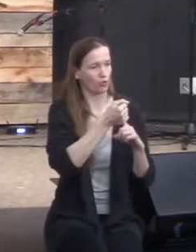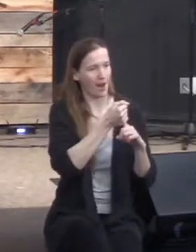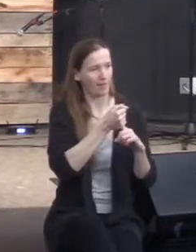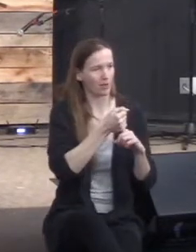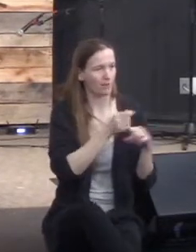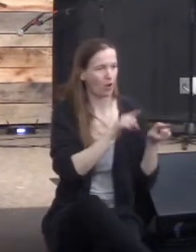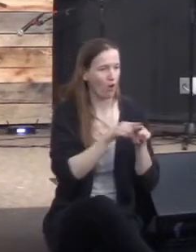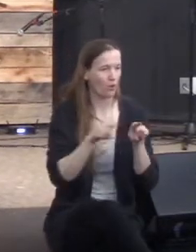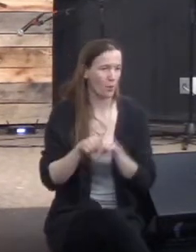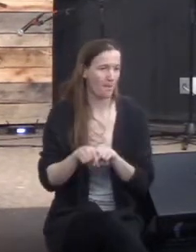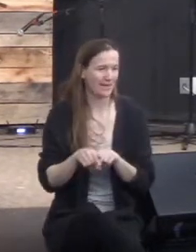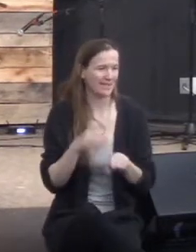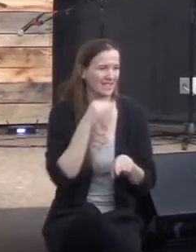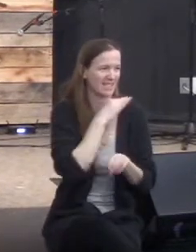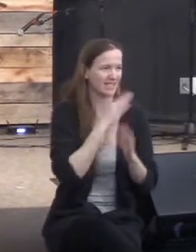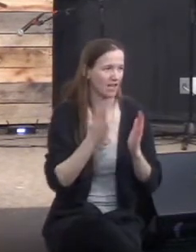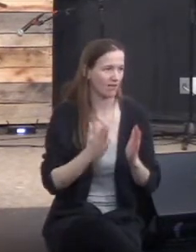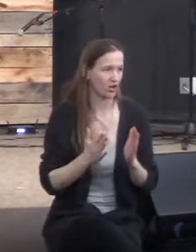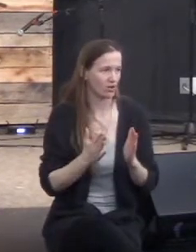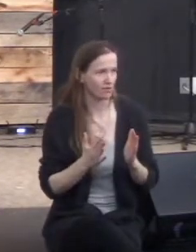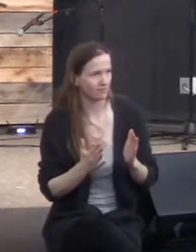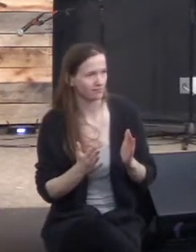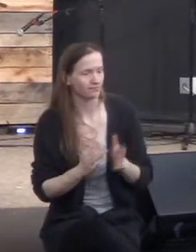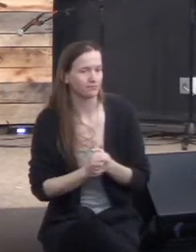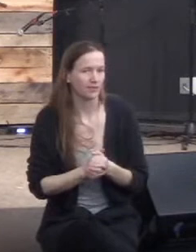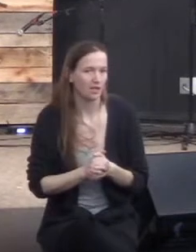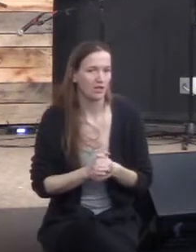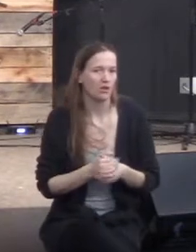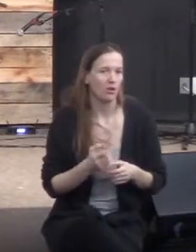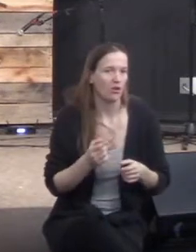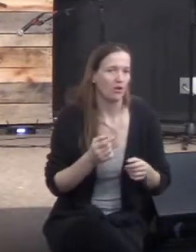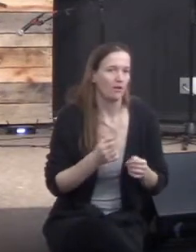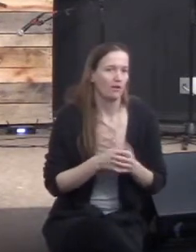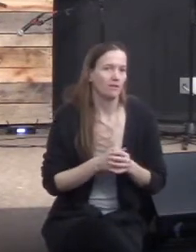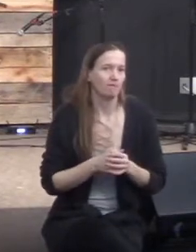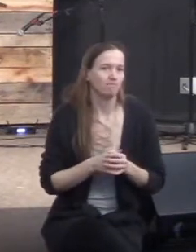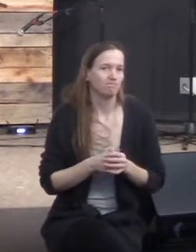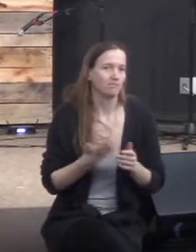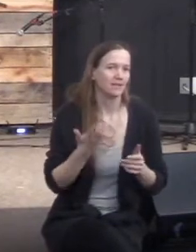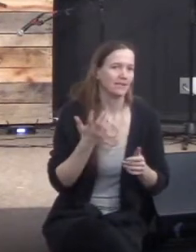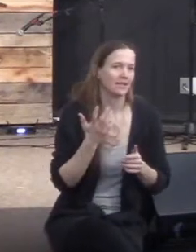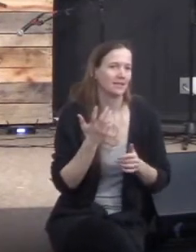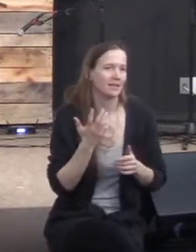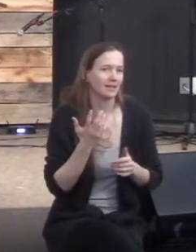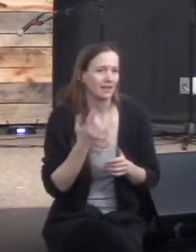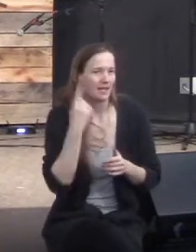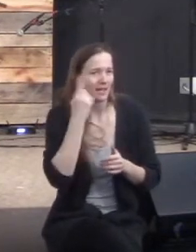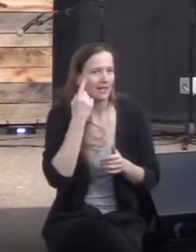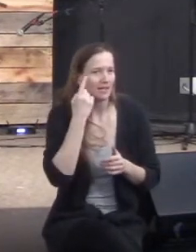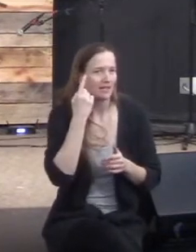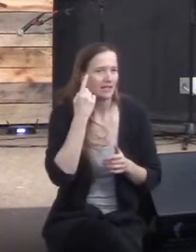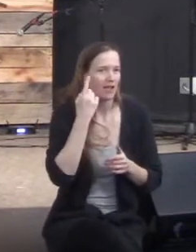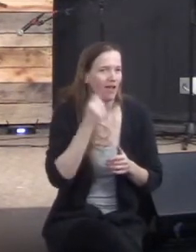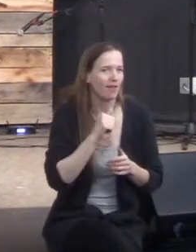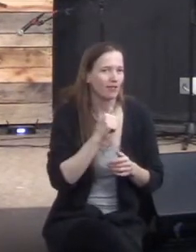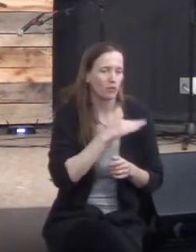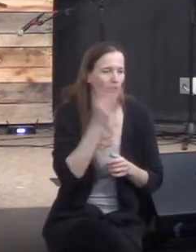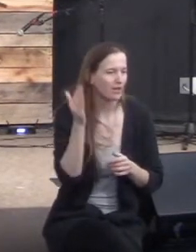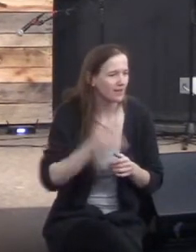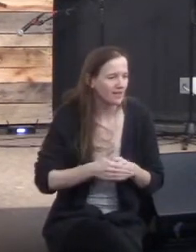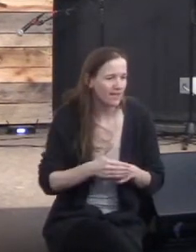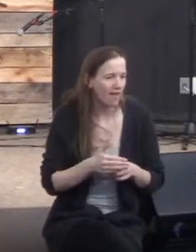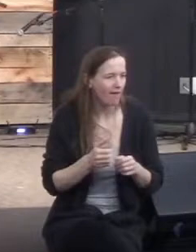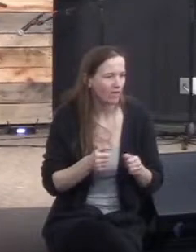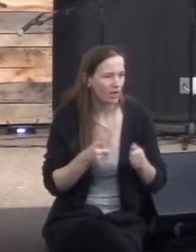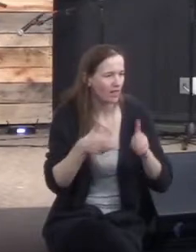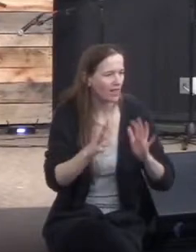heel, that sense of not letting go, that sense of I'm going to hang on for all that I'm worth,